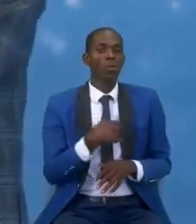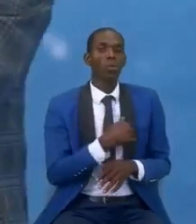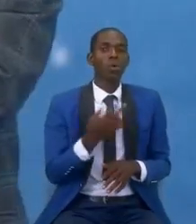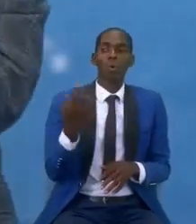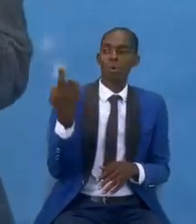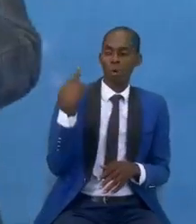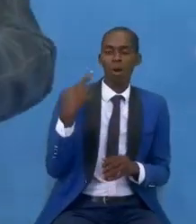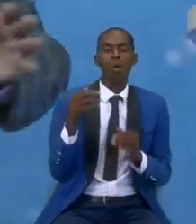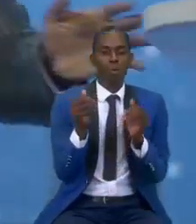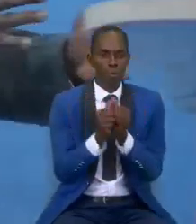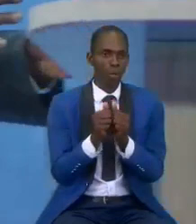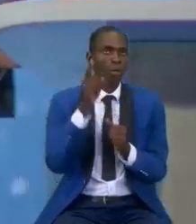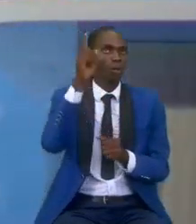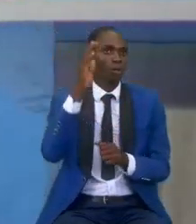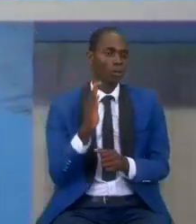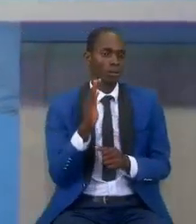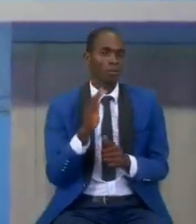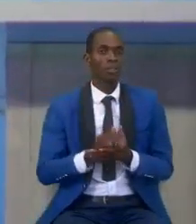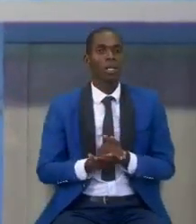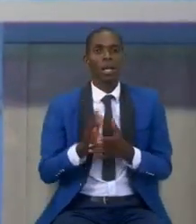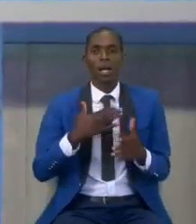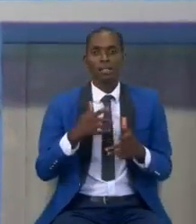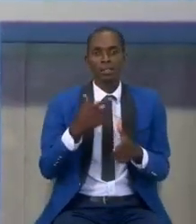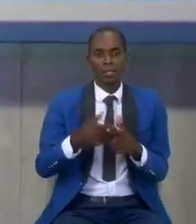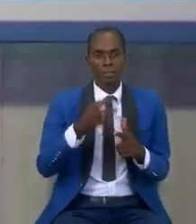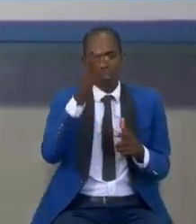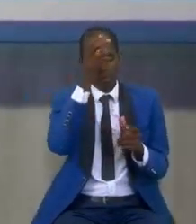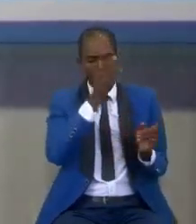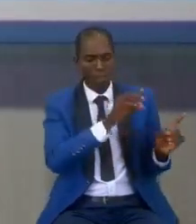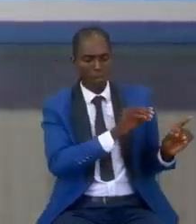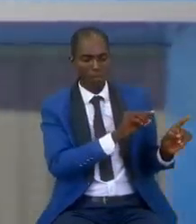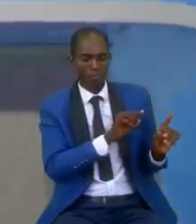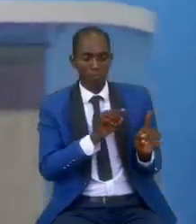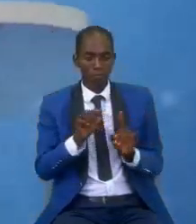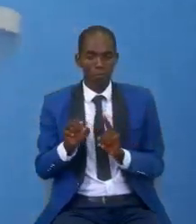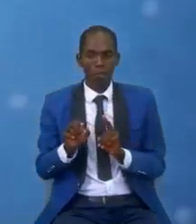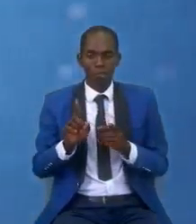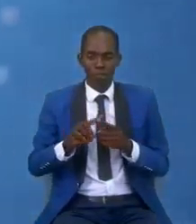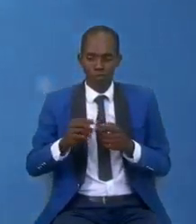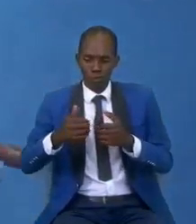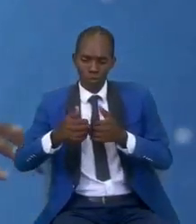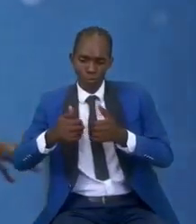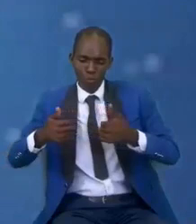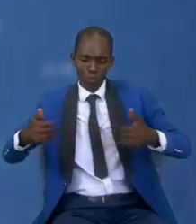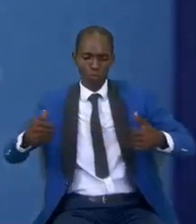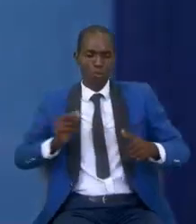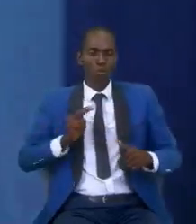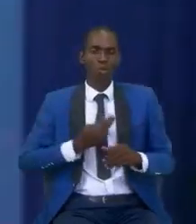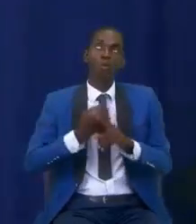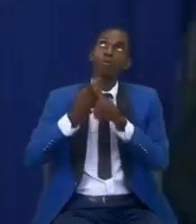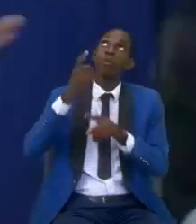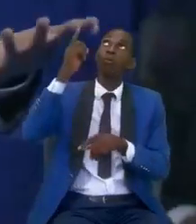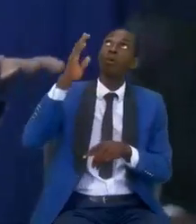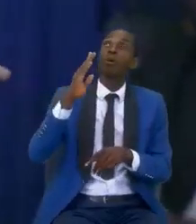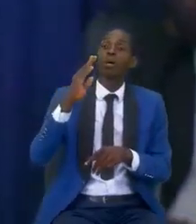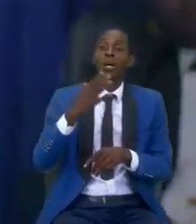came, separated us from God, and we have been separated from God all these many years,